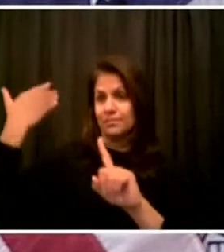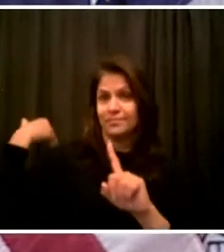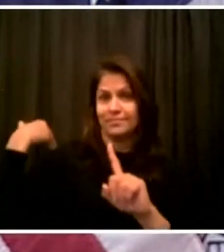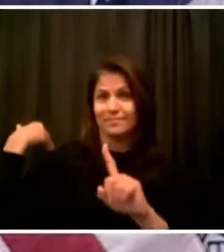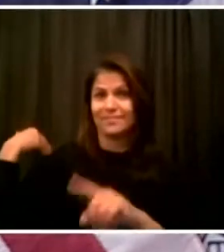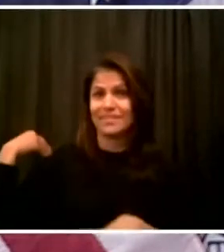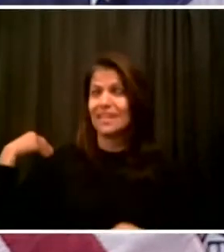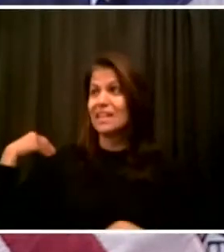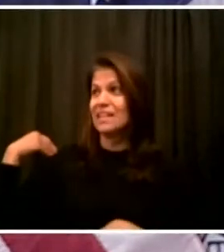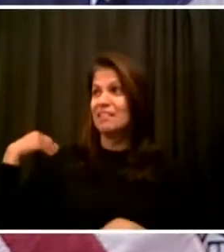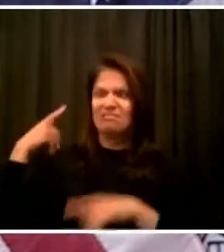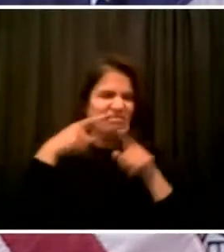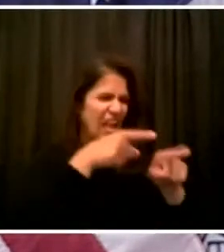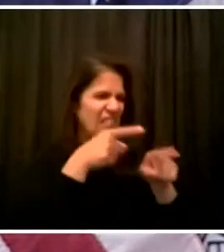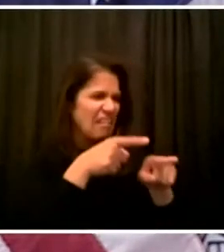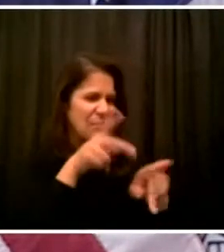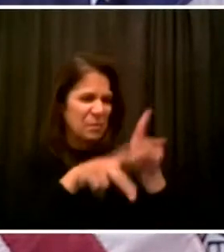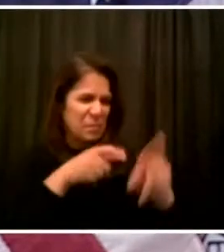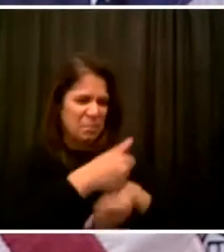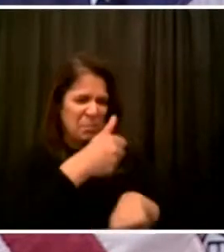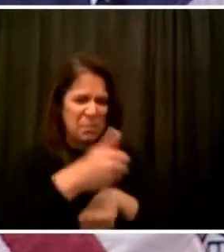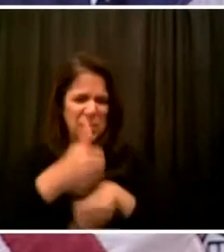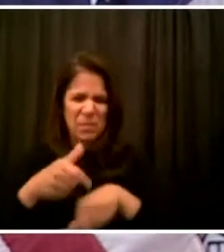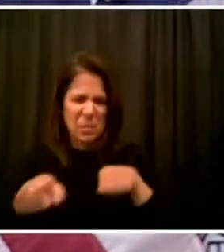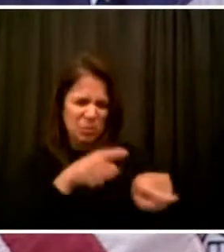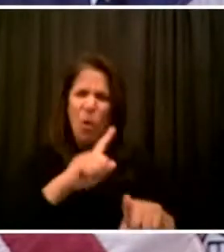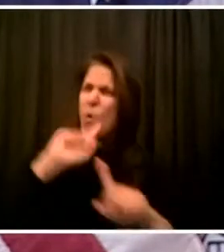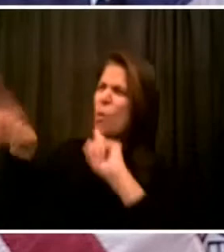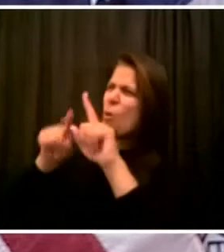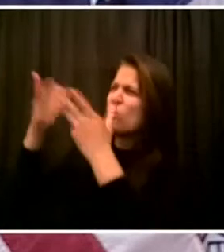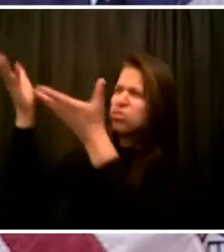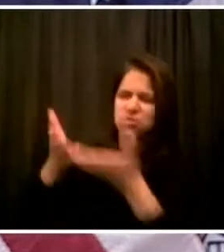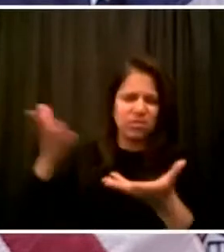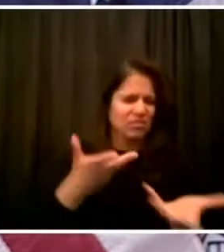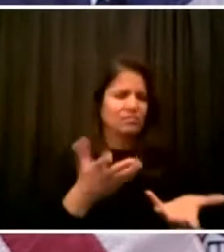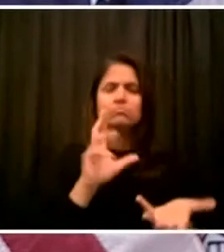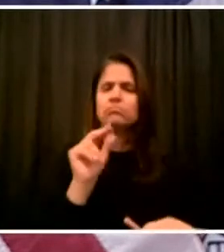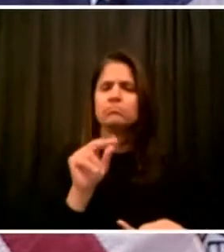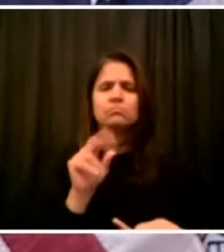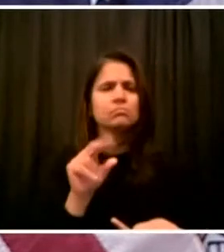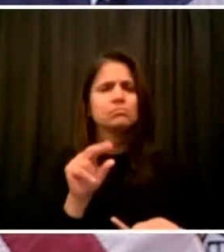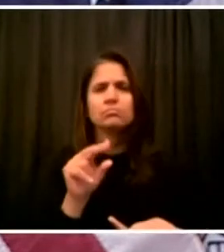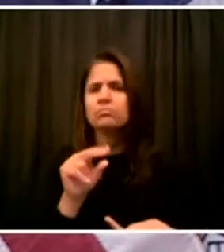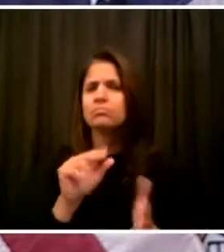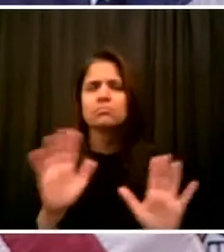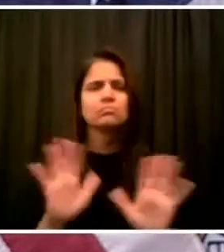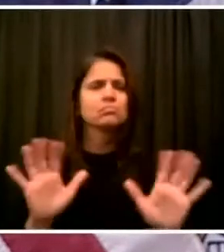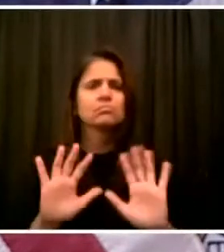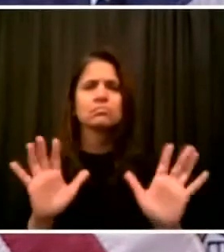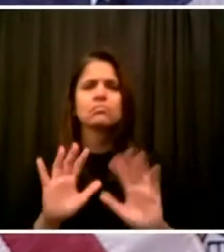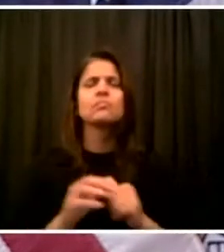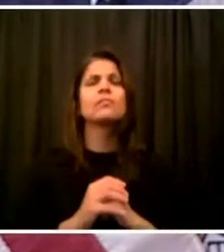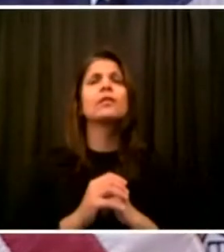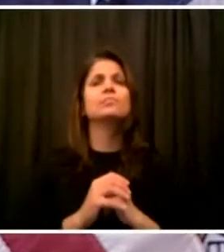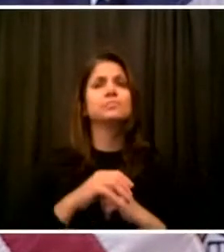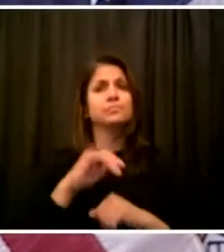forward. Last two, Sydney from the Advance. Sydney? Mr. Mayor, this